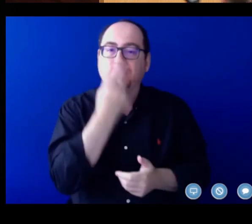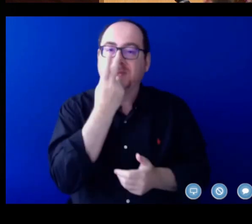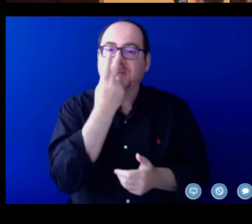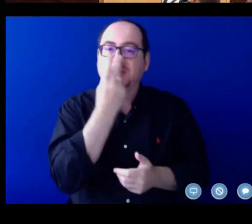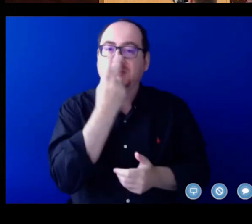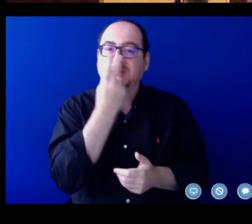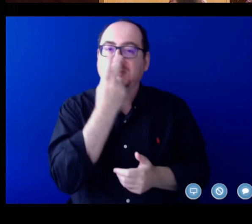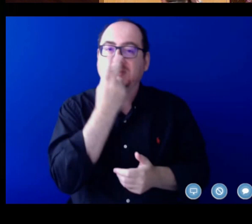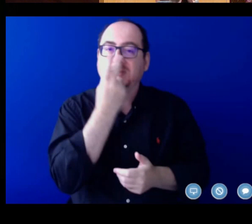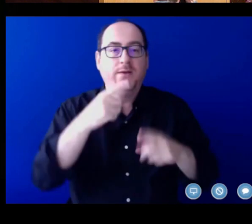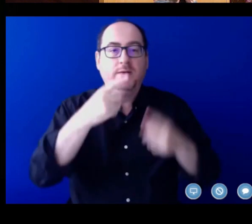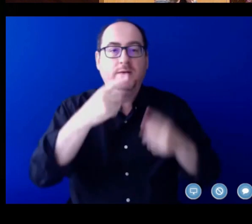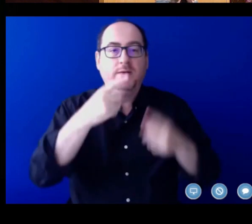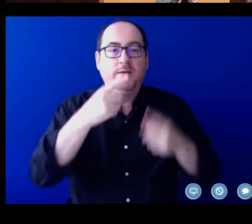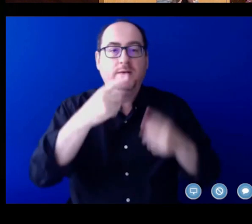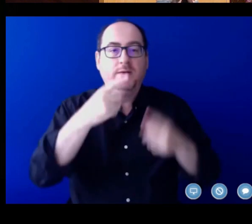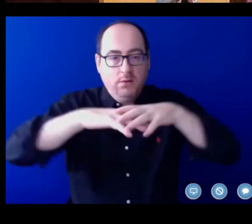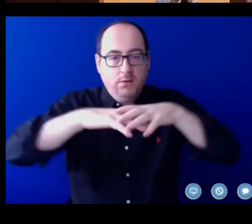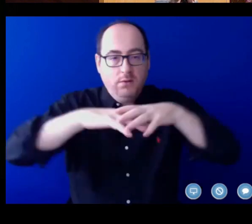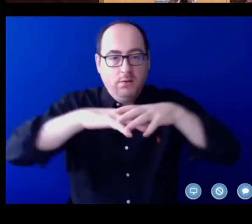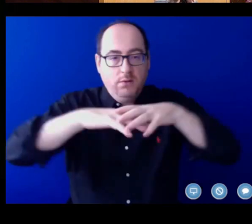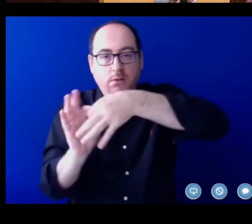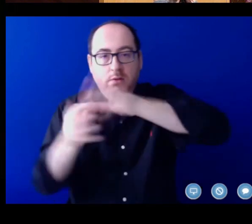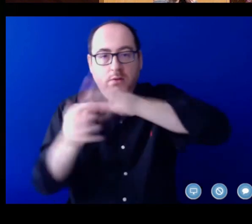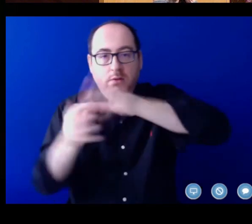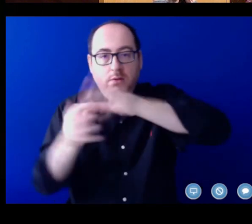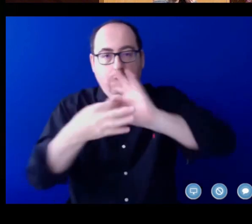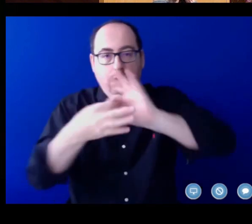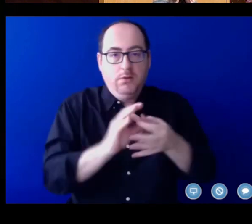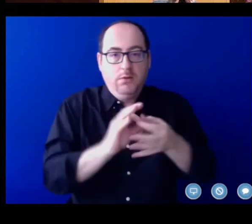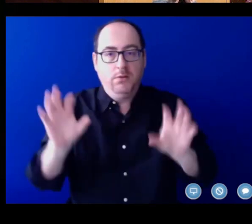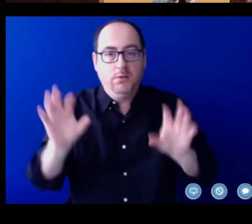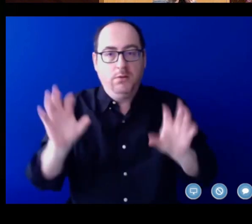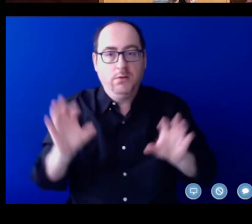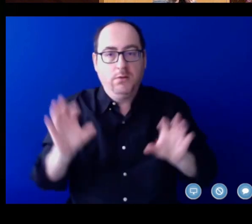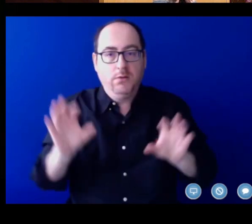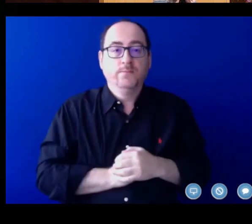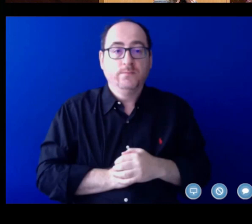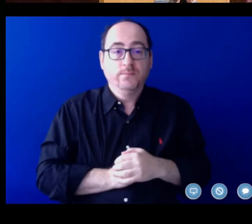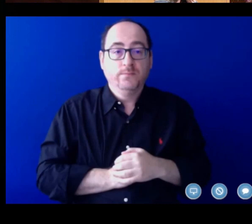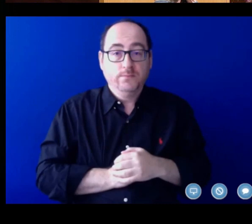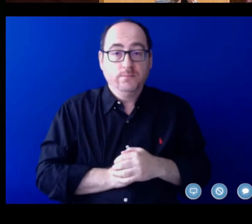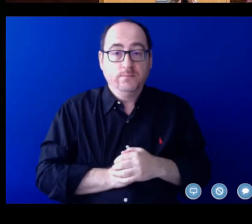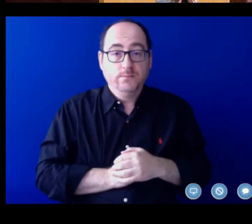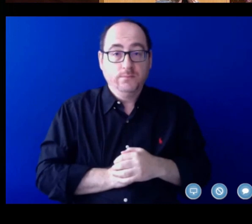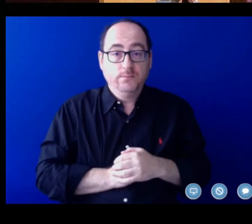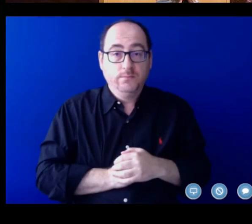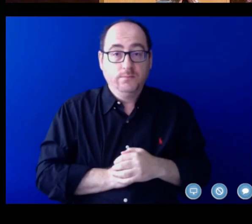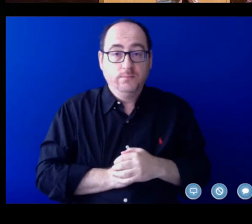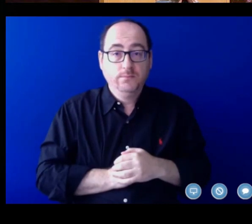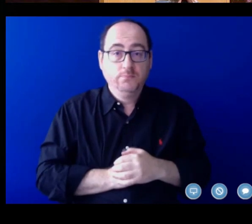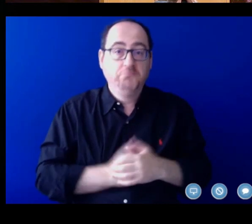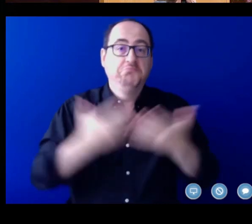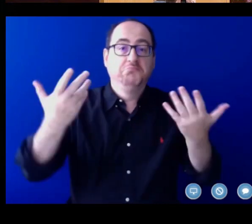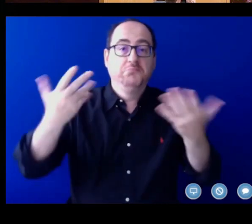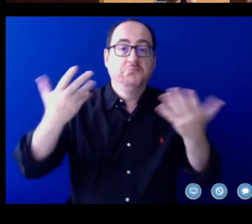social connections. They need social bonds, social links, and social bridges. Social bonds are the connections we have to people in our families and